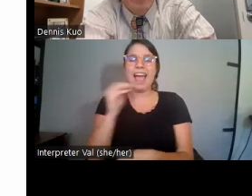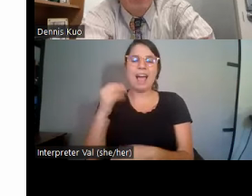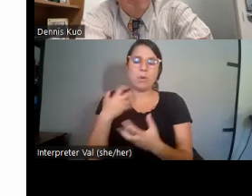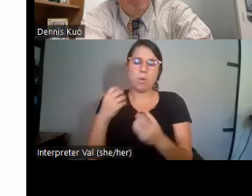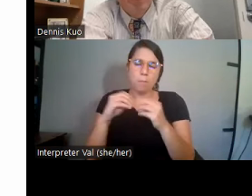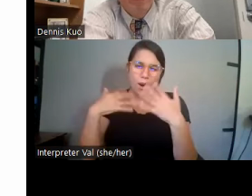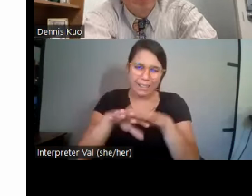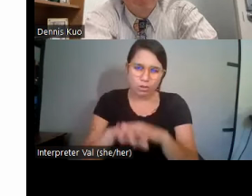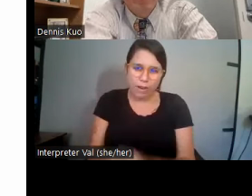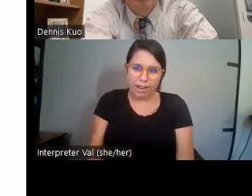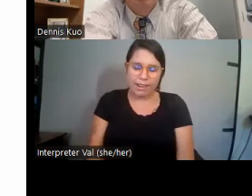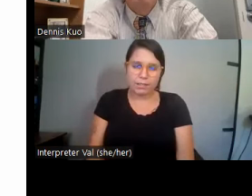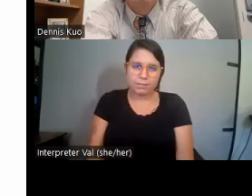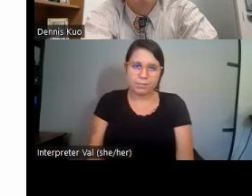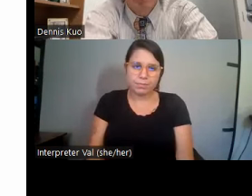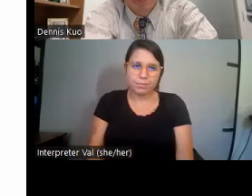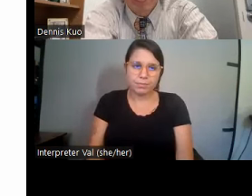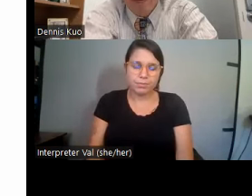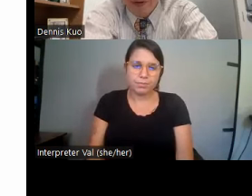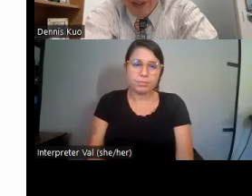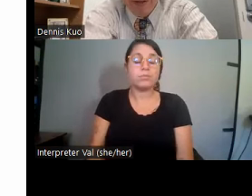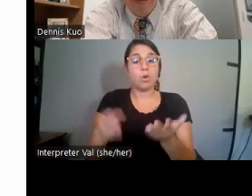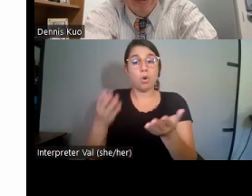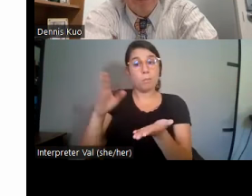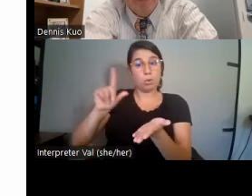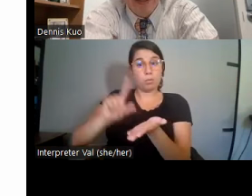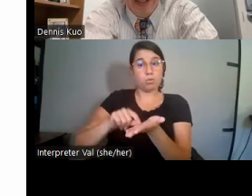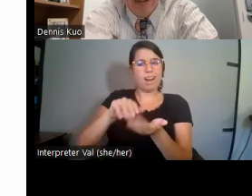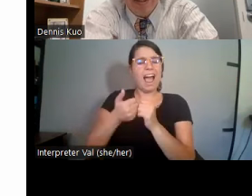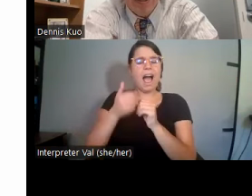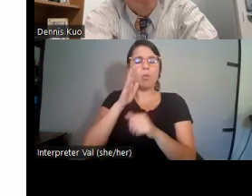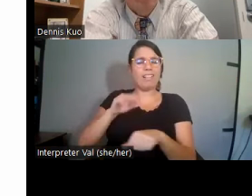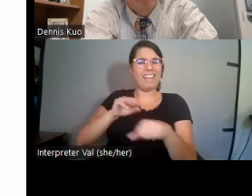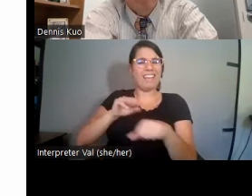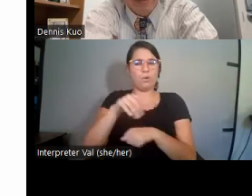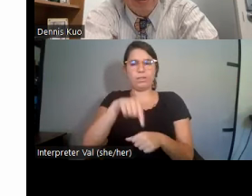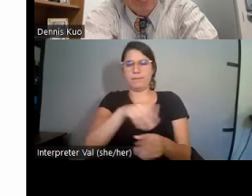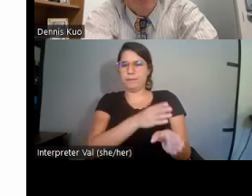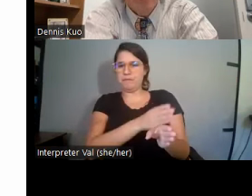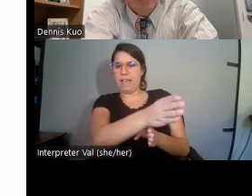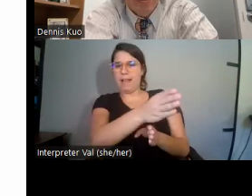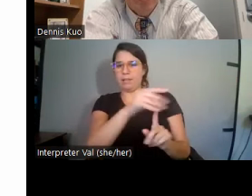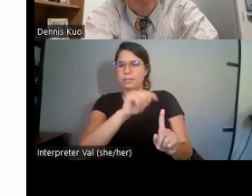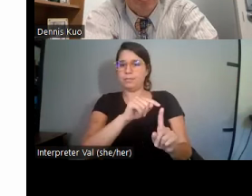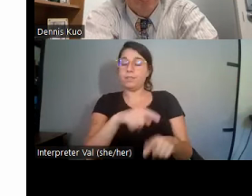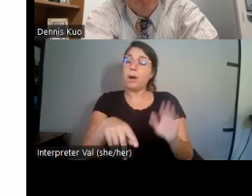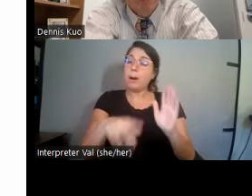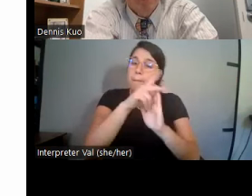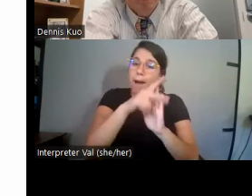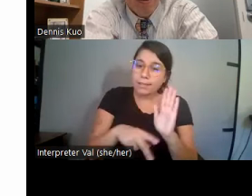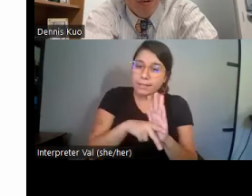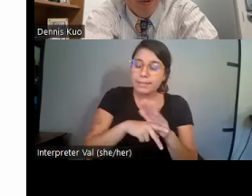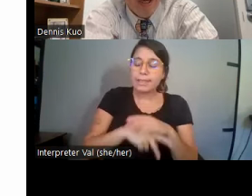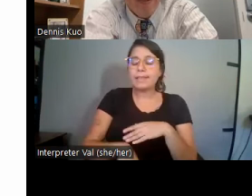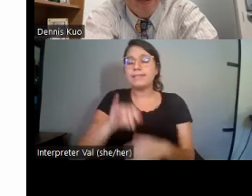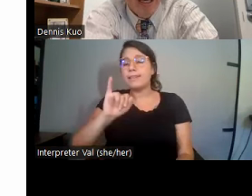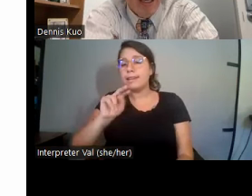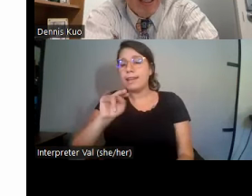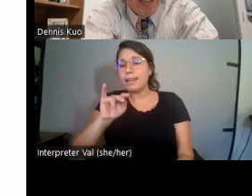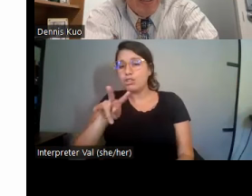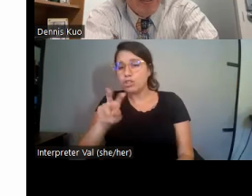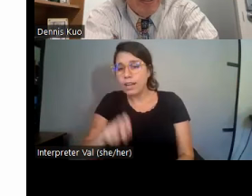So how the blueprint is going to influence the field, really the field of policies, initiatives for